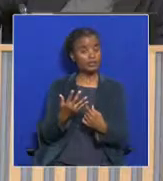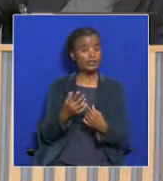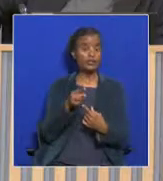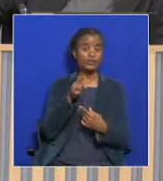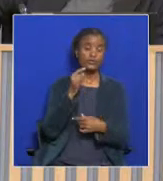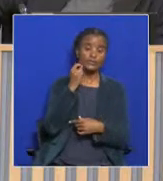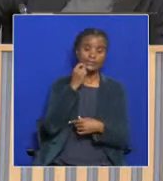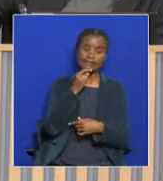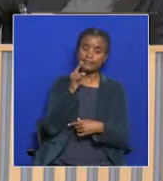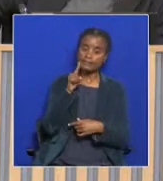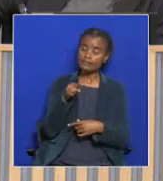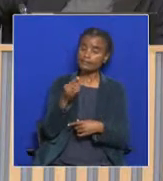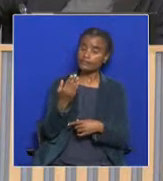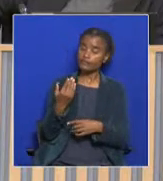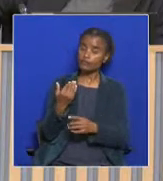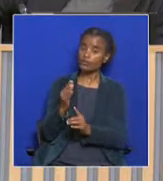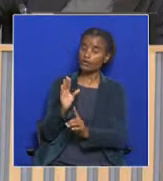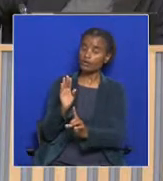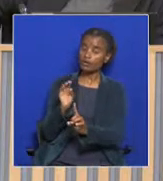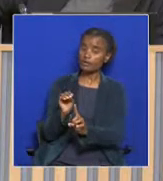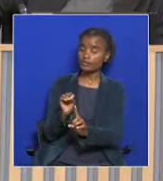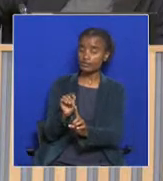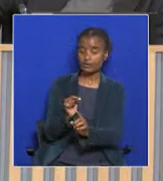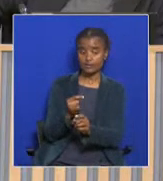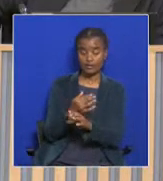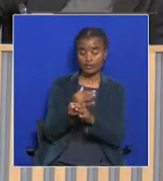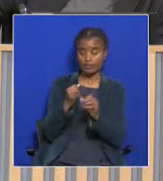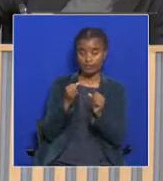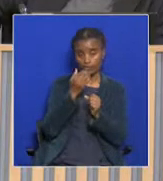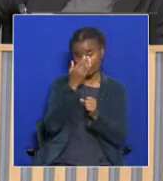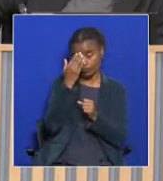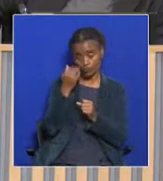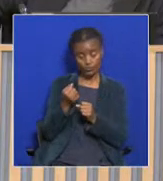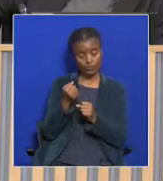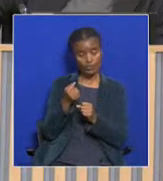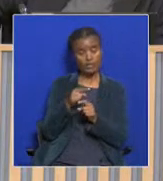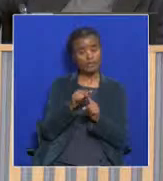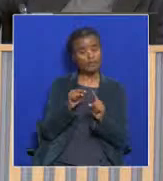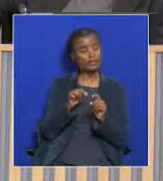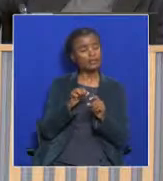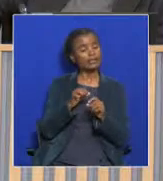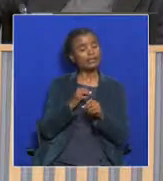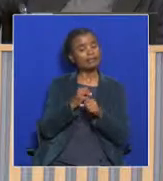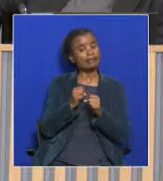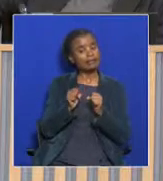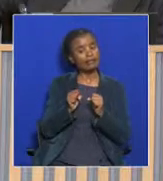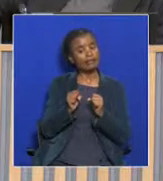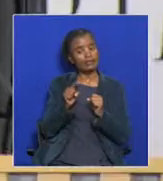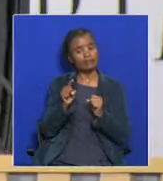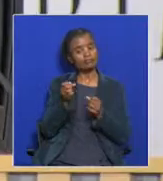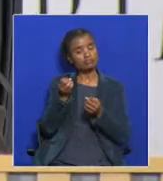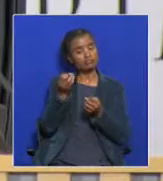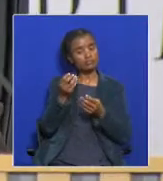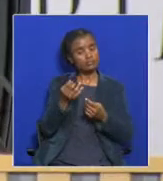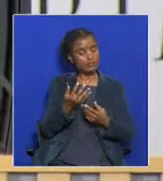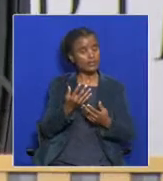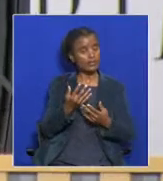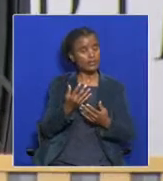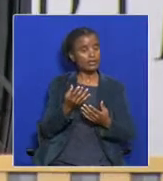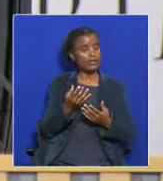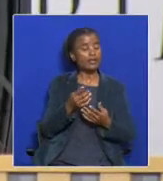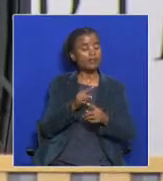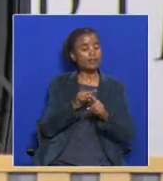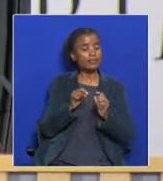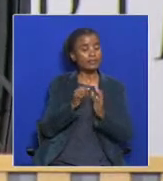know, maybe they should have asked her, but she didn't volunteer it, so it's not in her statement. I guess